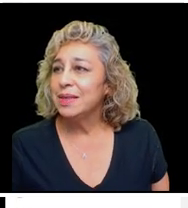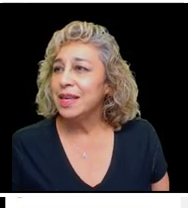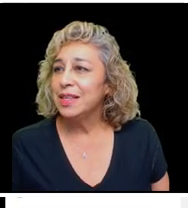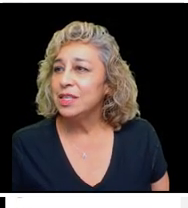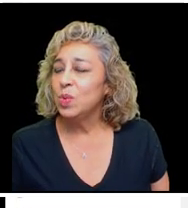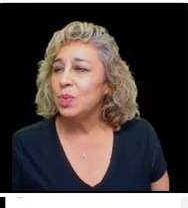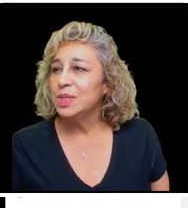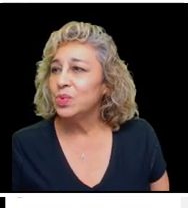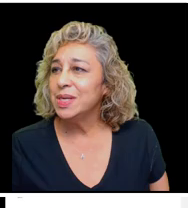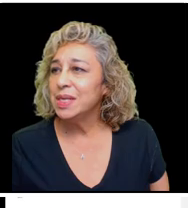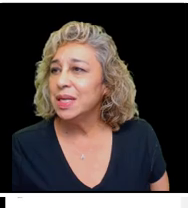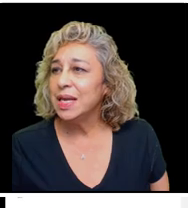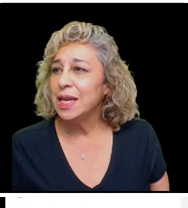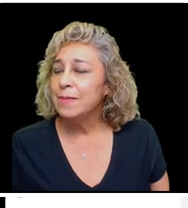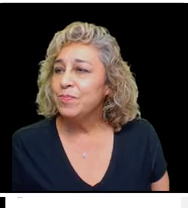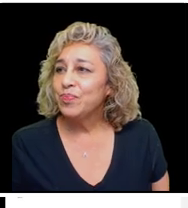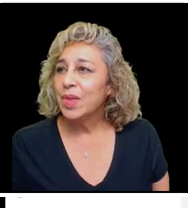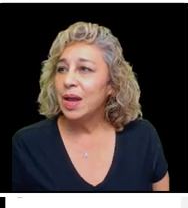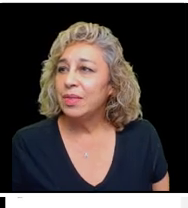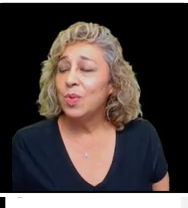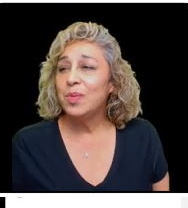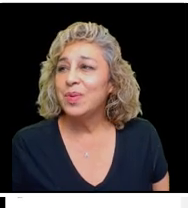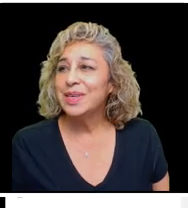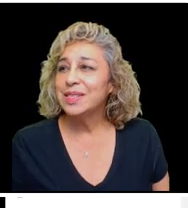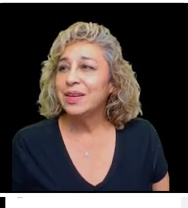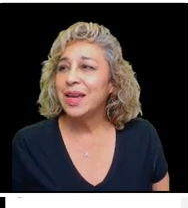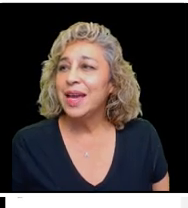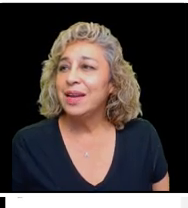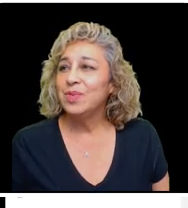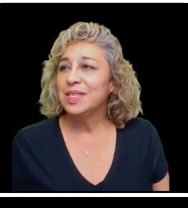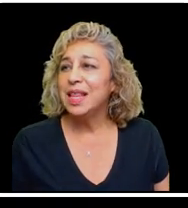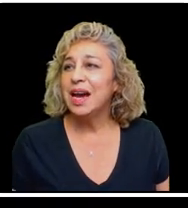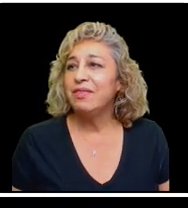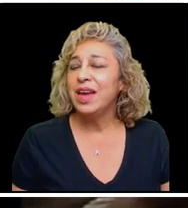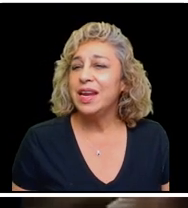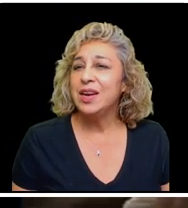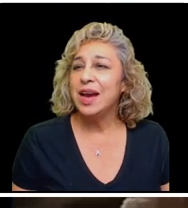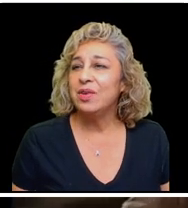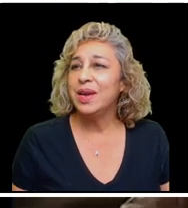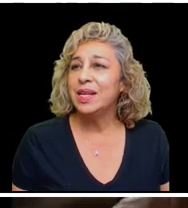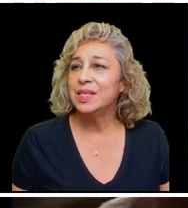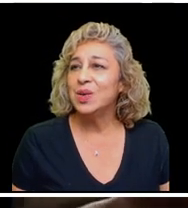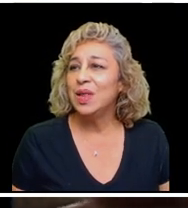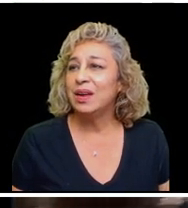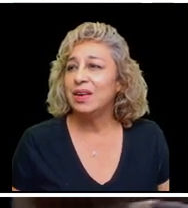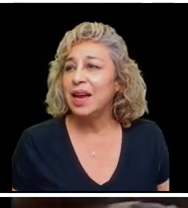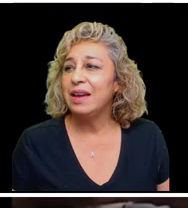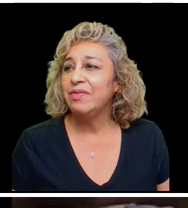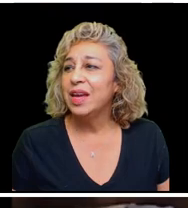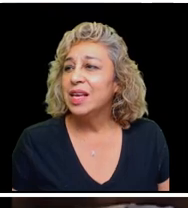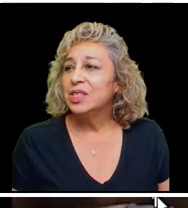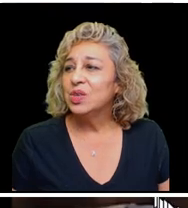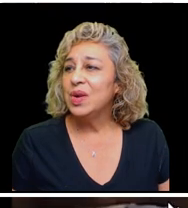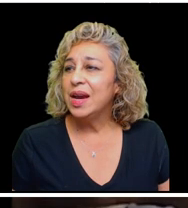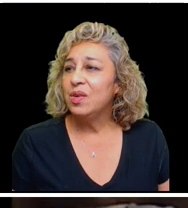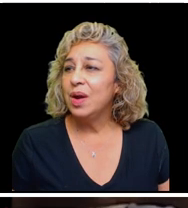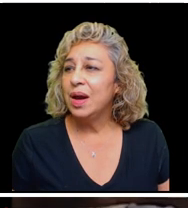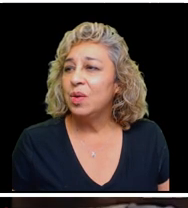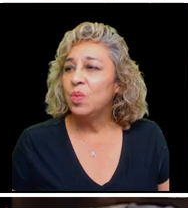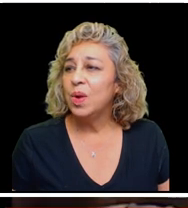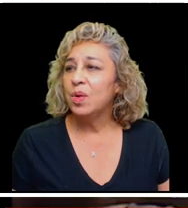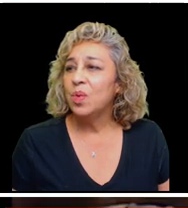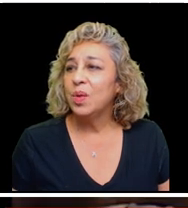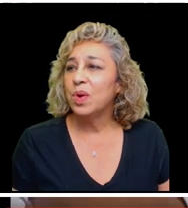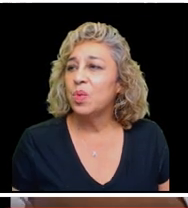recent thing this one was recently the one we were just looking at was live and now it is no longer life so now